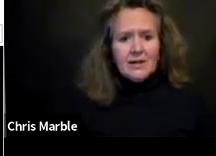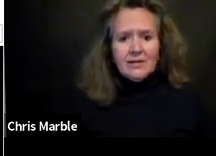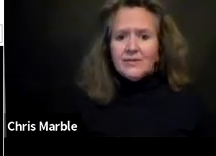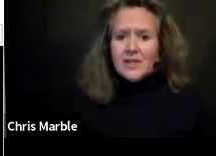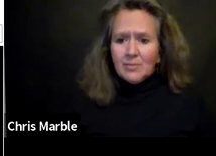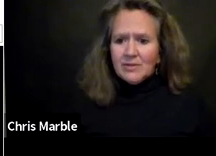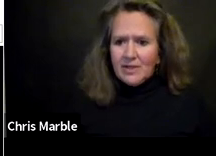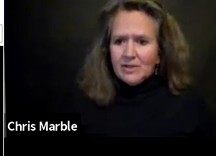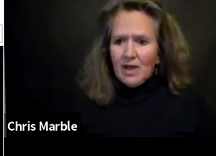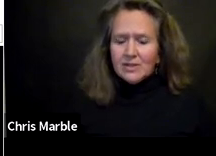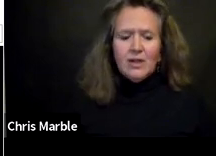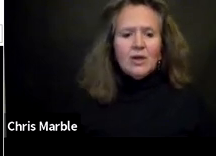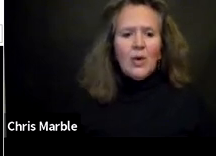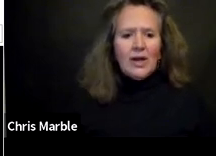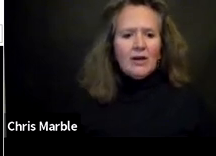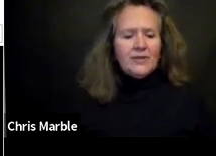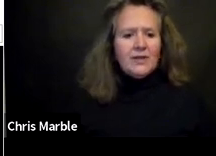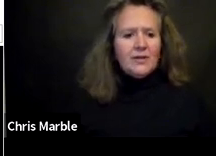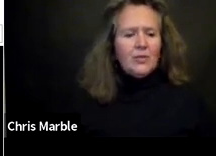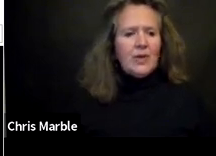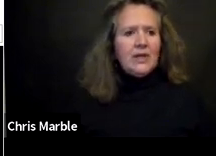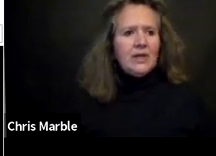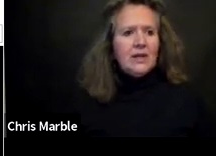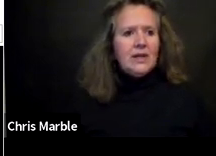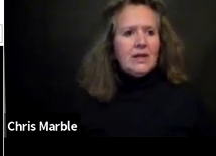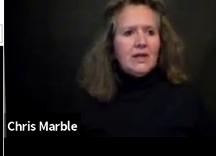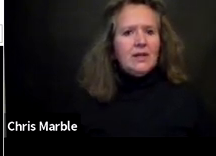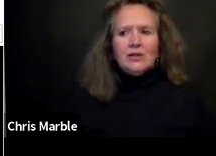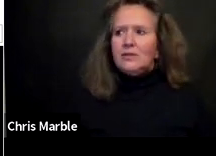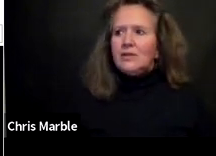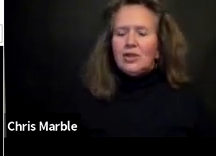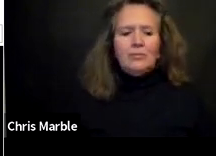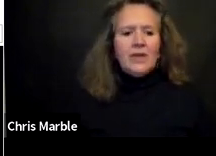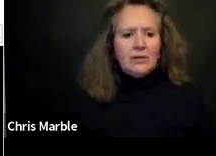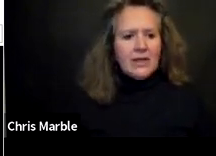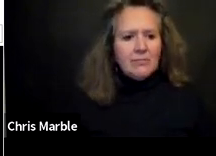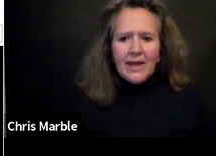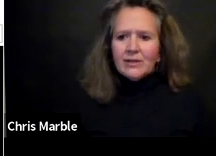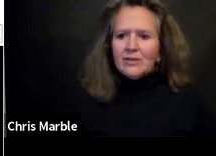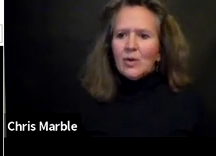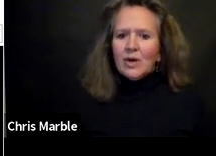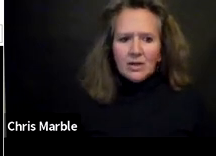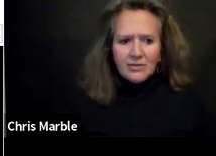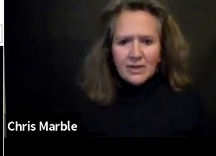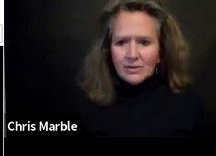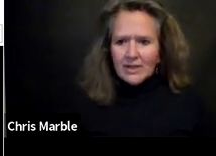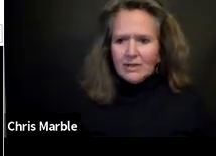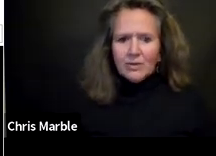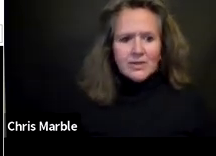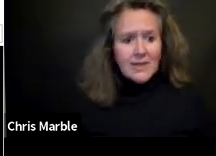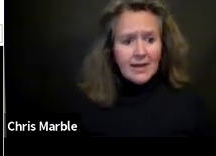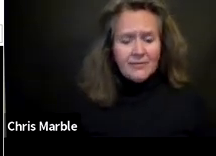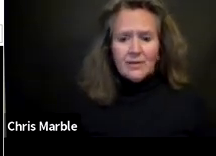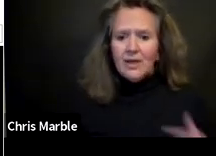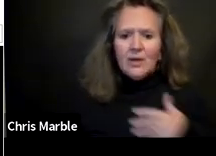of types of hearing loss. Quite often, we hear the term hearing impaired or hard of hearing